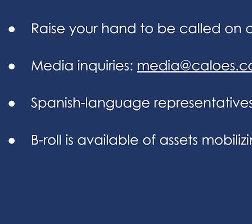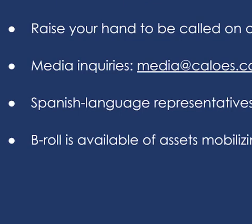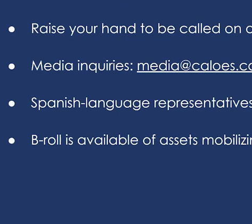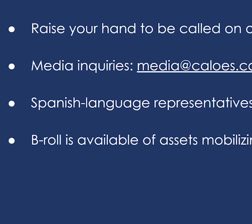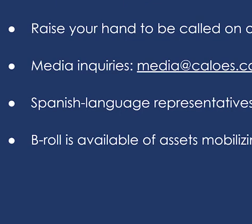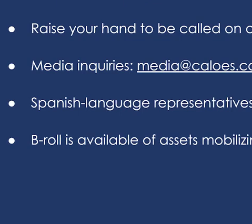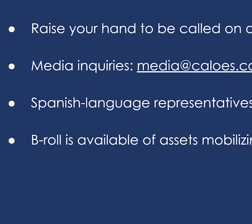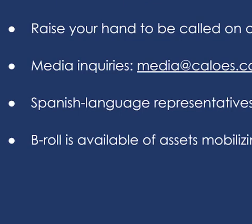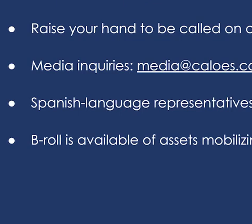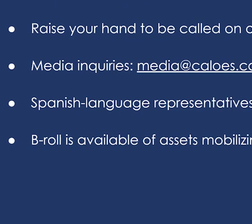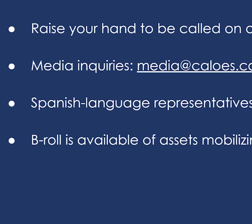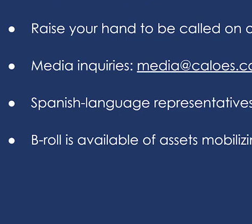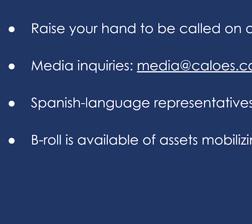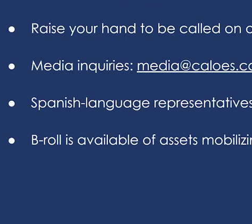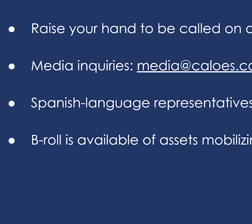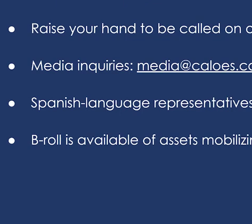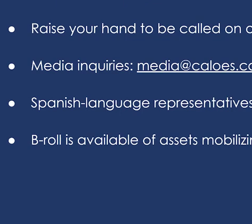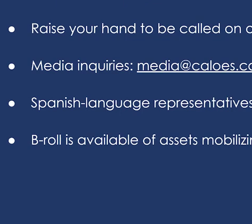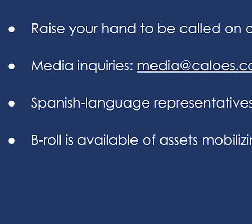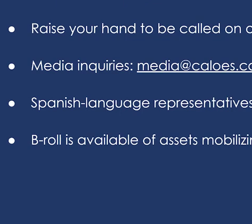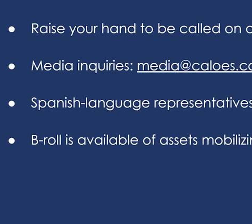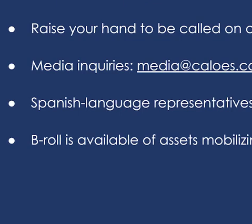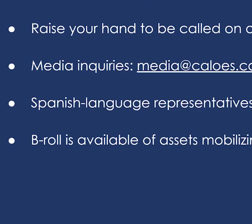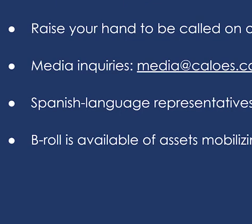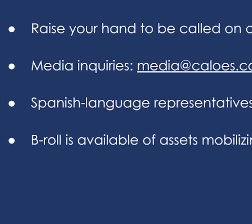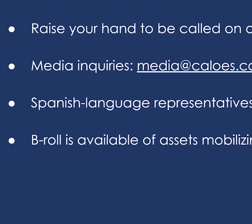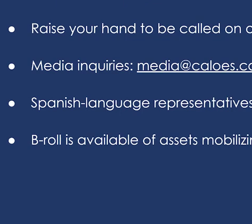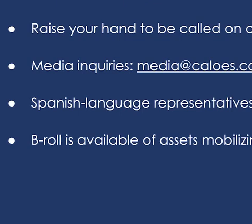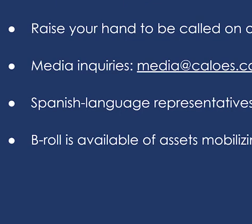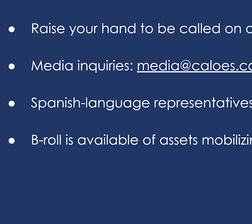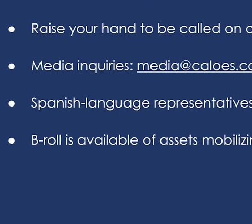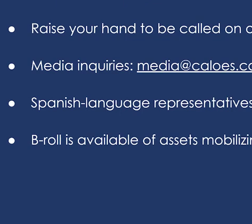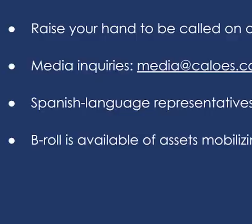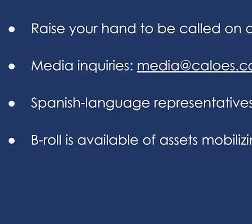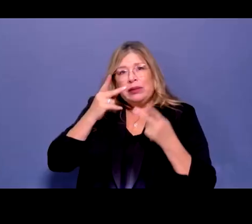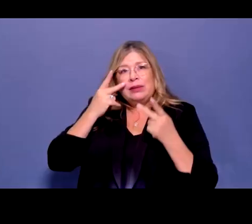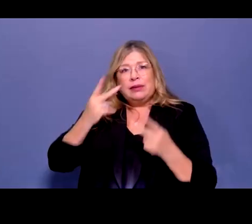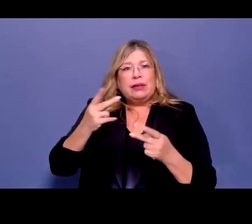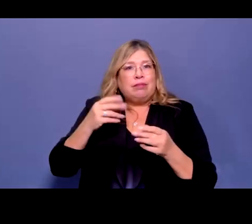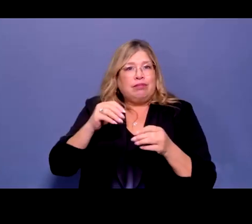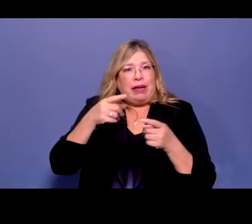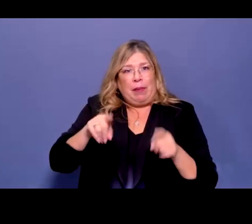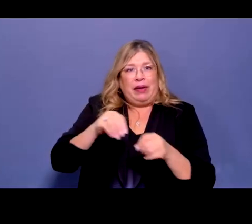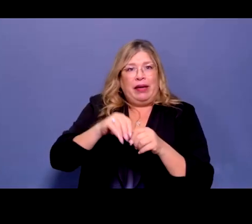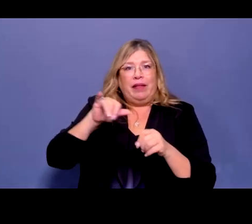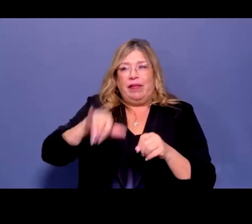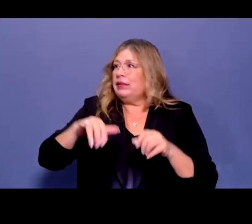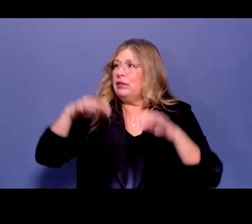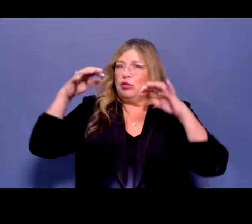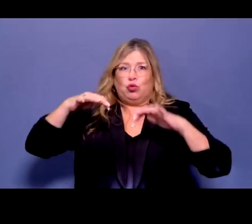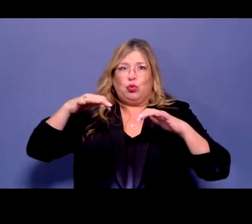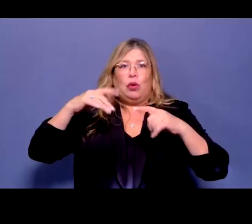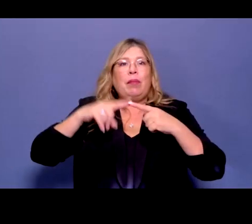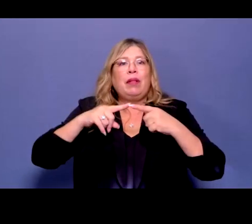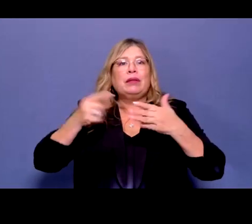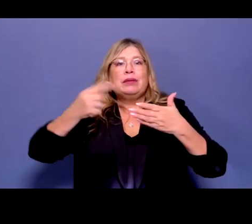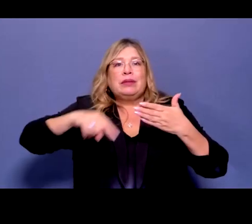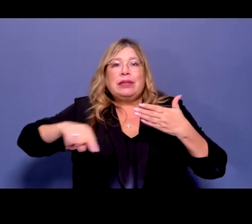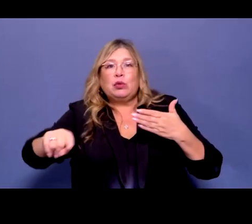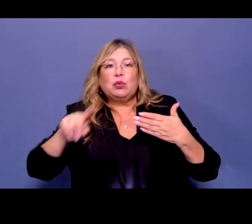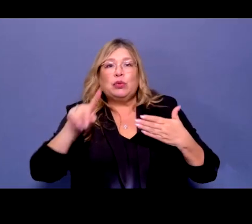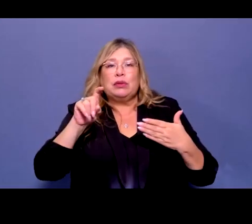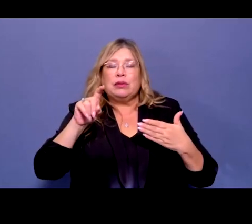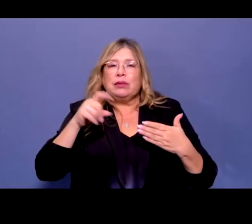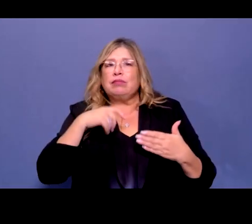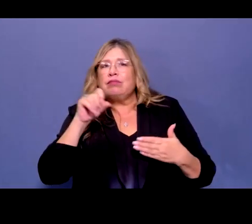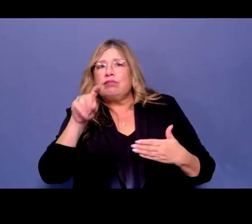to the Bay Area that the Bay Area might see in this storm and the one next week? If Mr. Robert Hart can